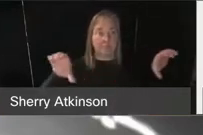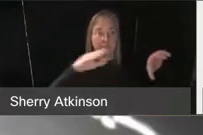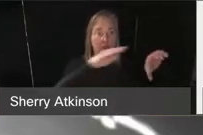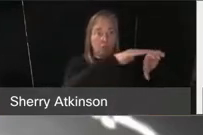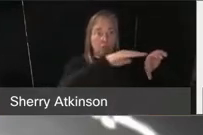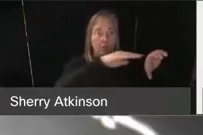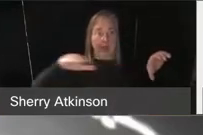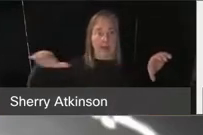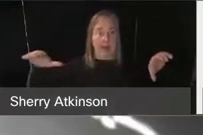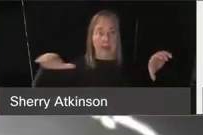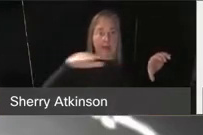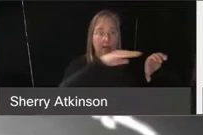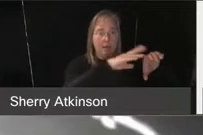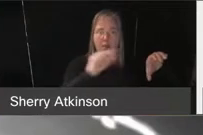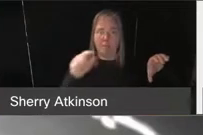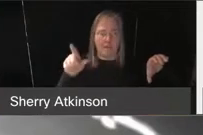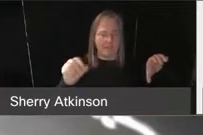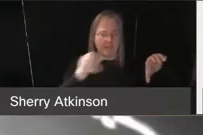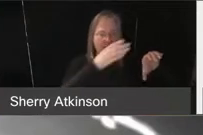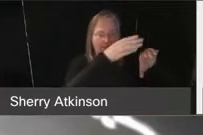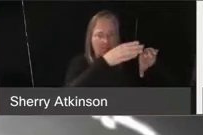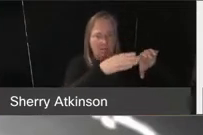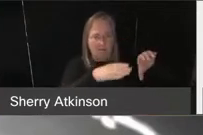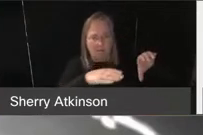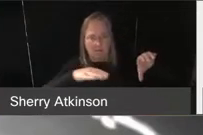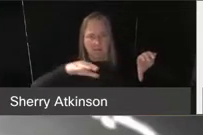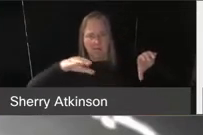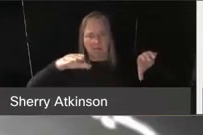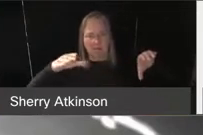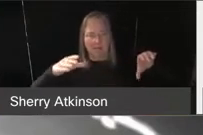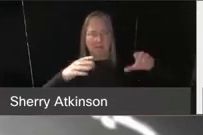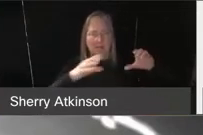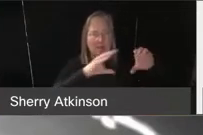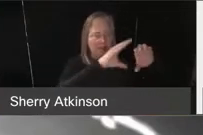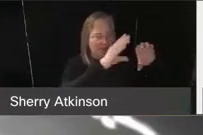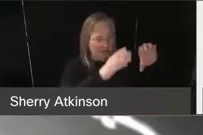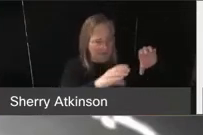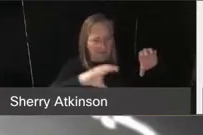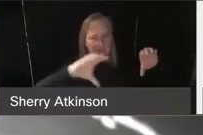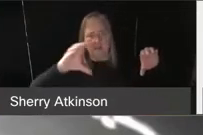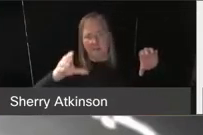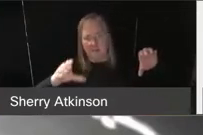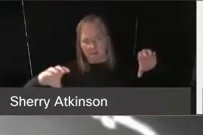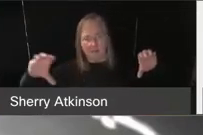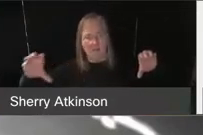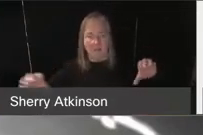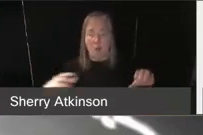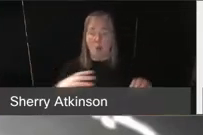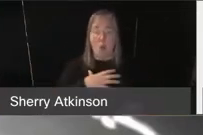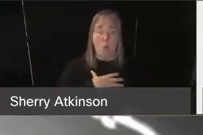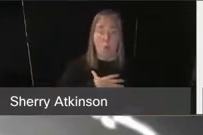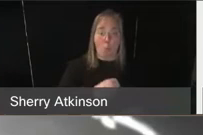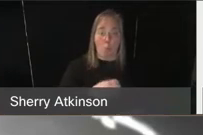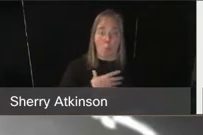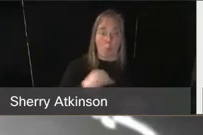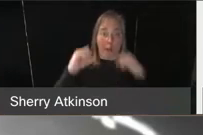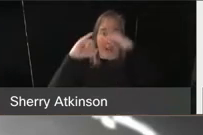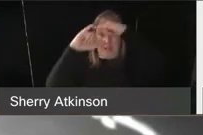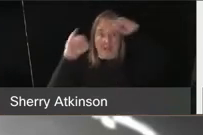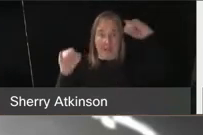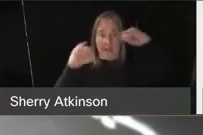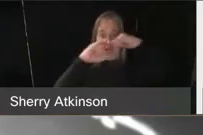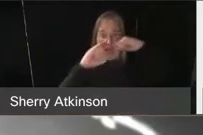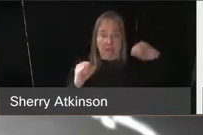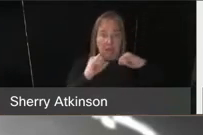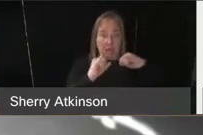So there are depressions within the pipe. There are some sags. All these white lines that you see on these pictures,